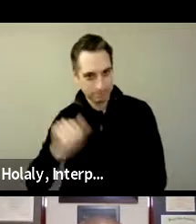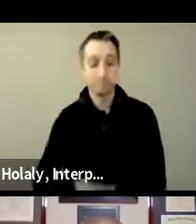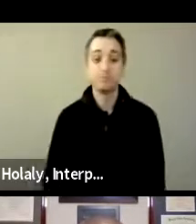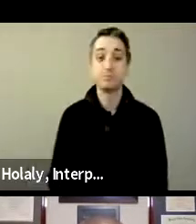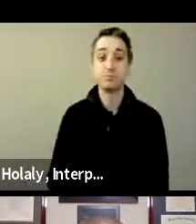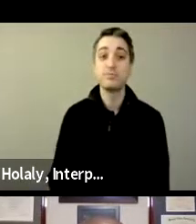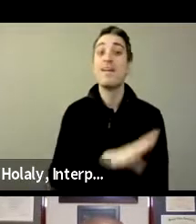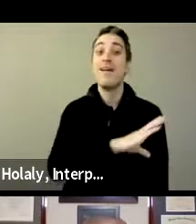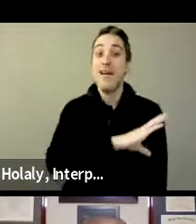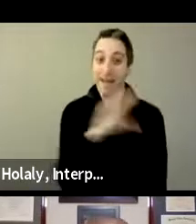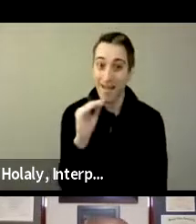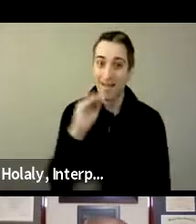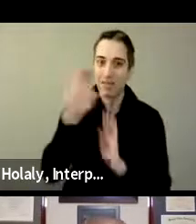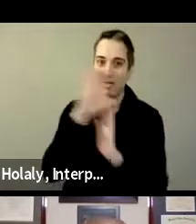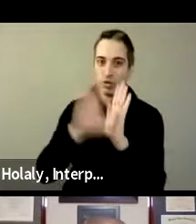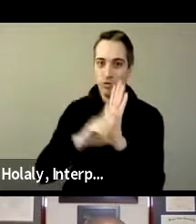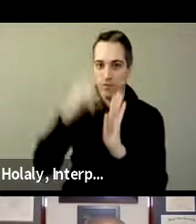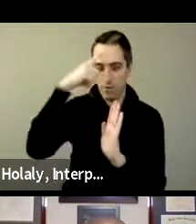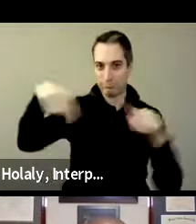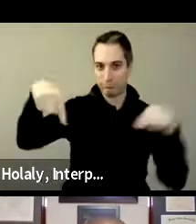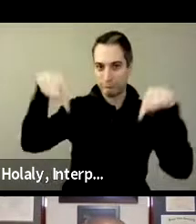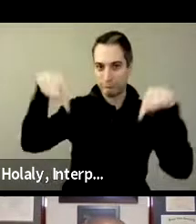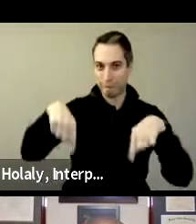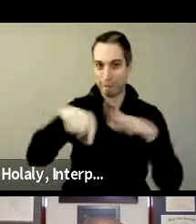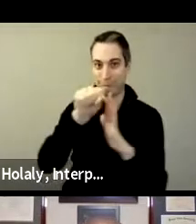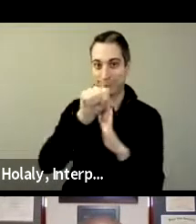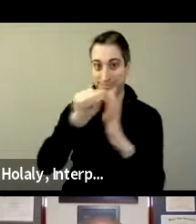And the Constitution of this state.